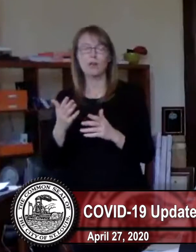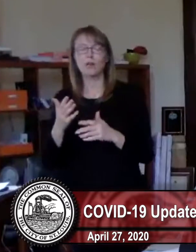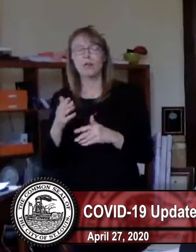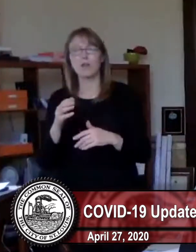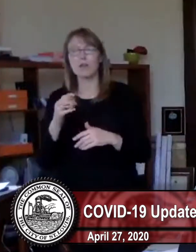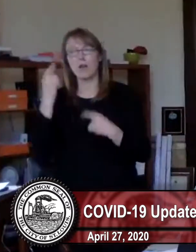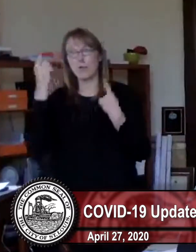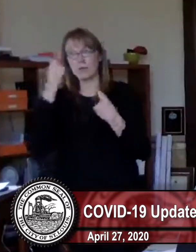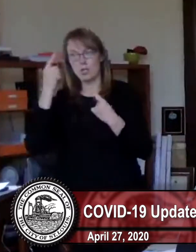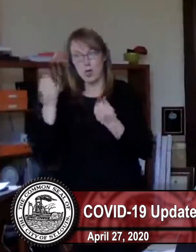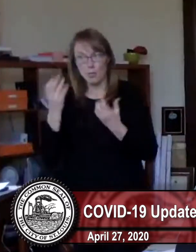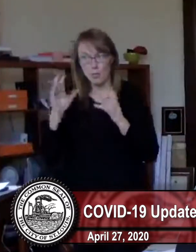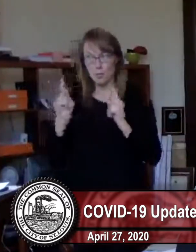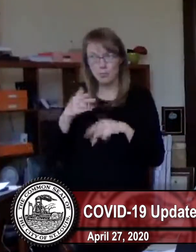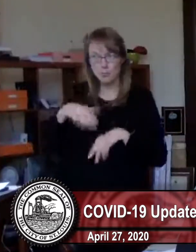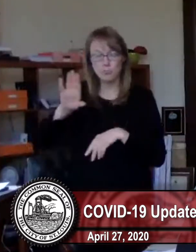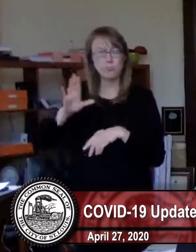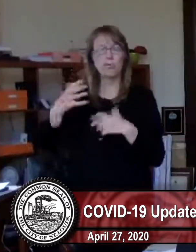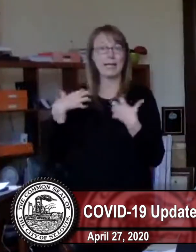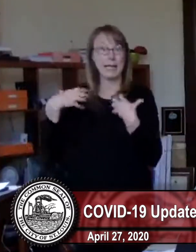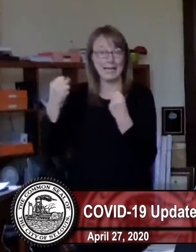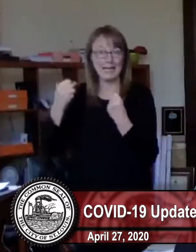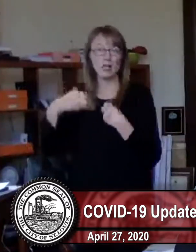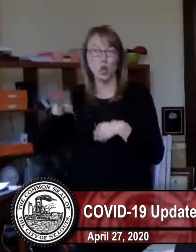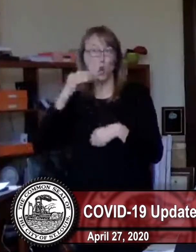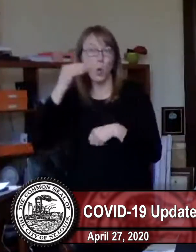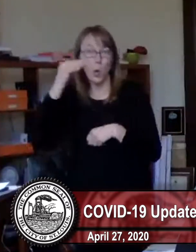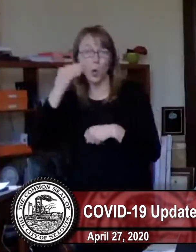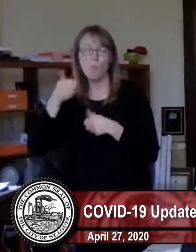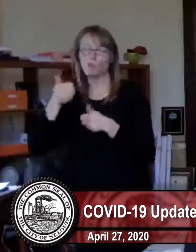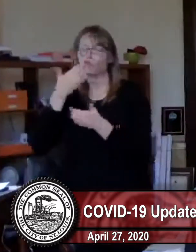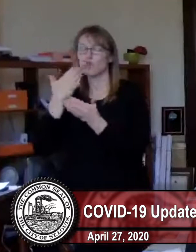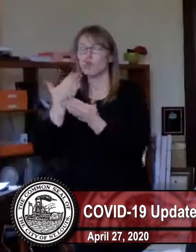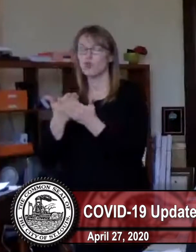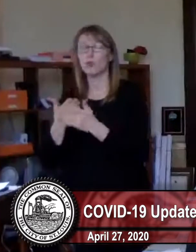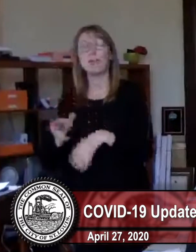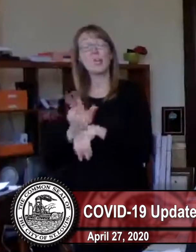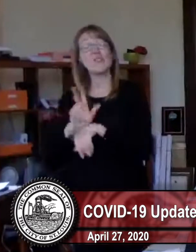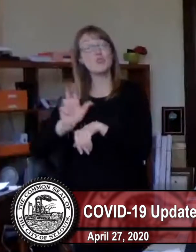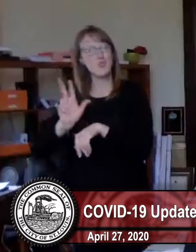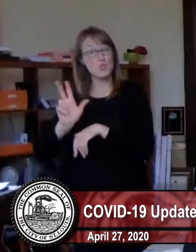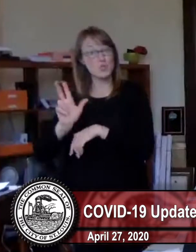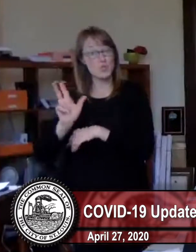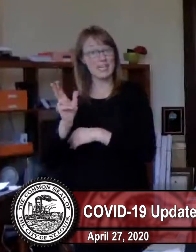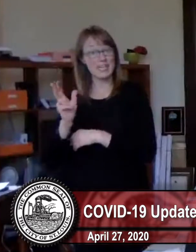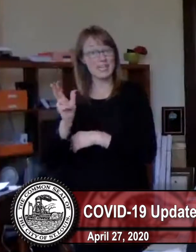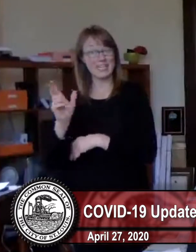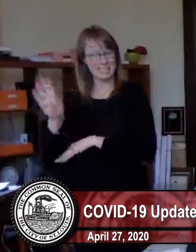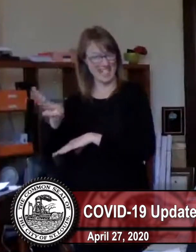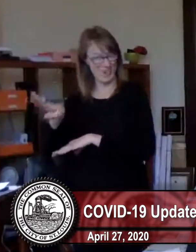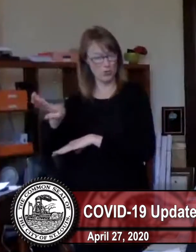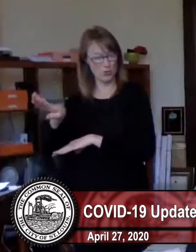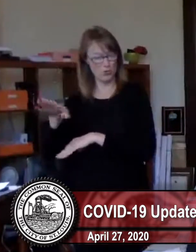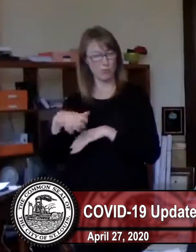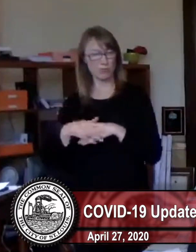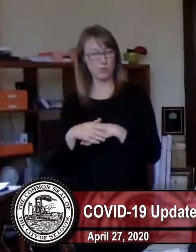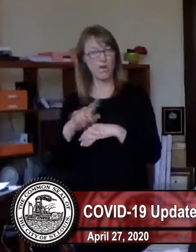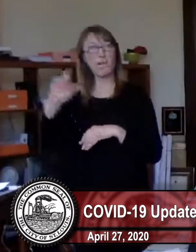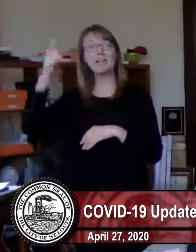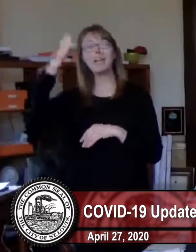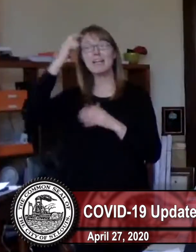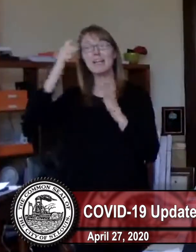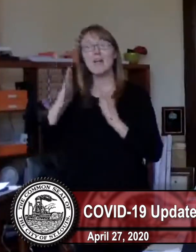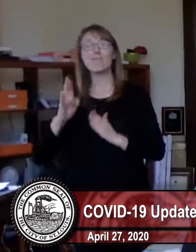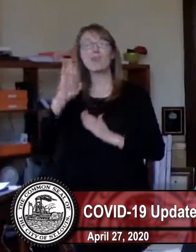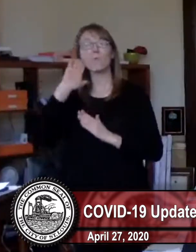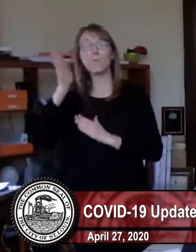the road on this. At 3:00 today, Governor Parson is going to be introducing, having a press conference, I believe,